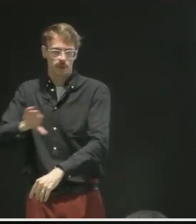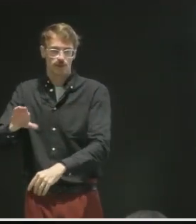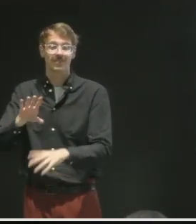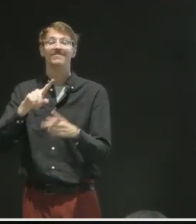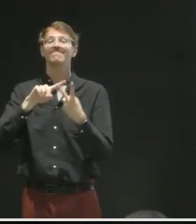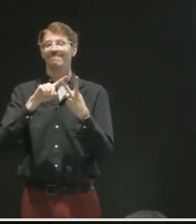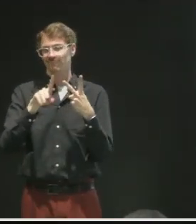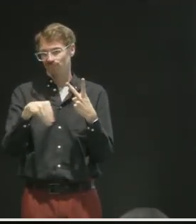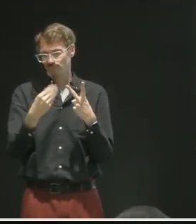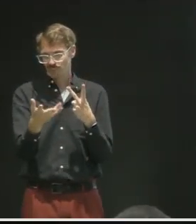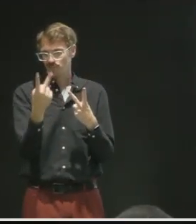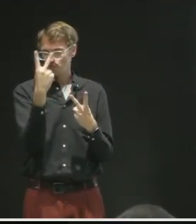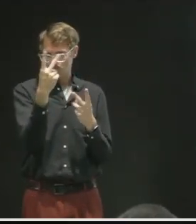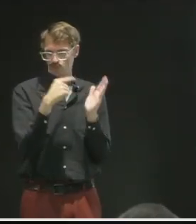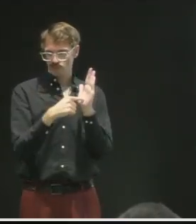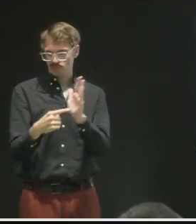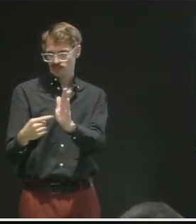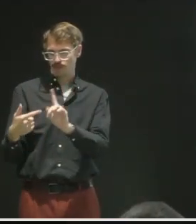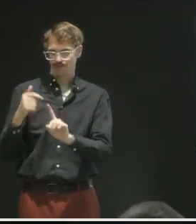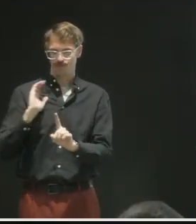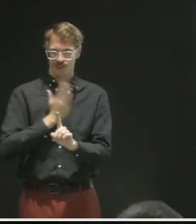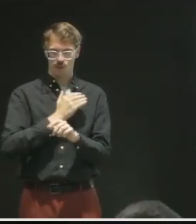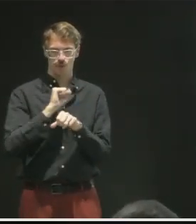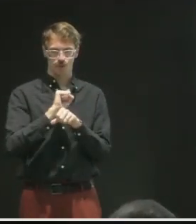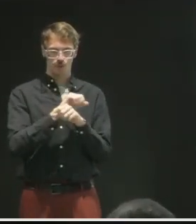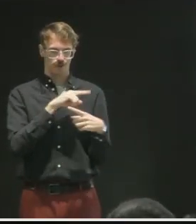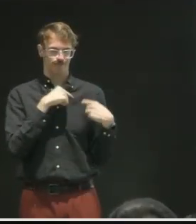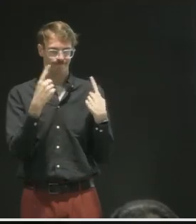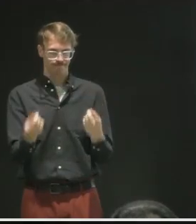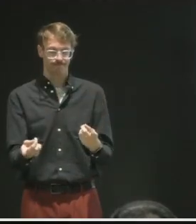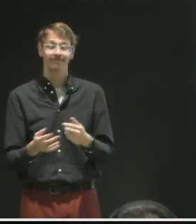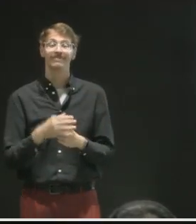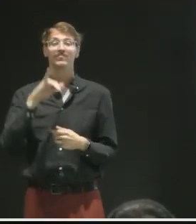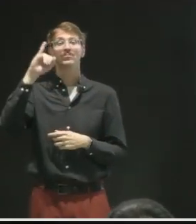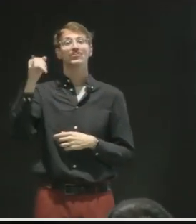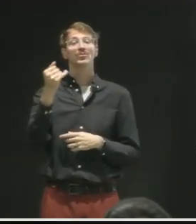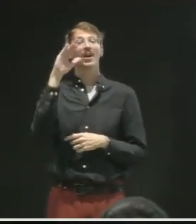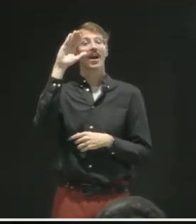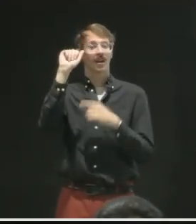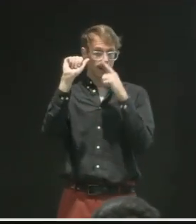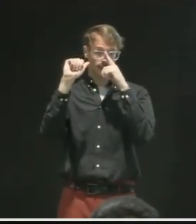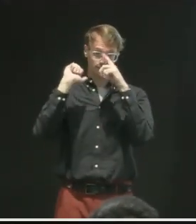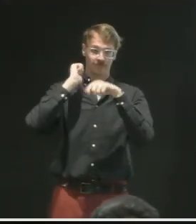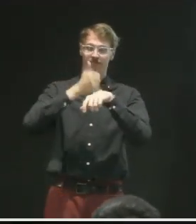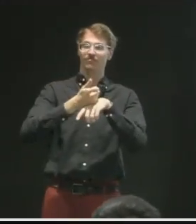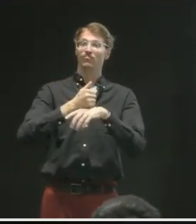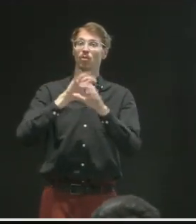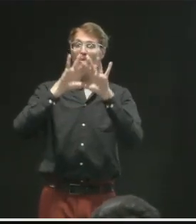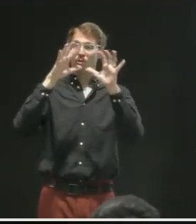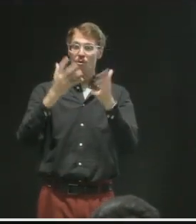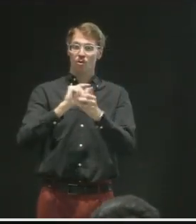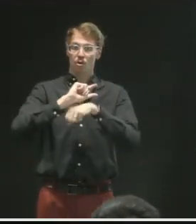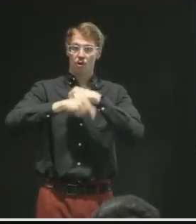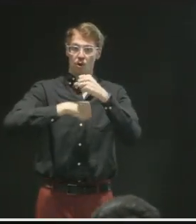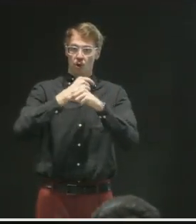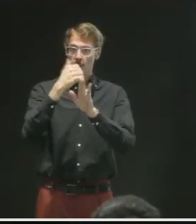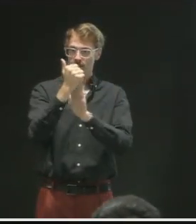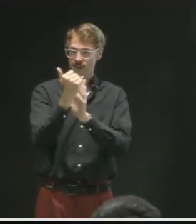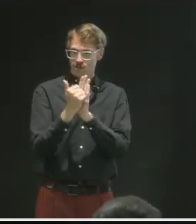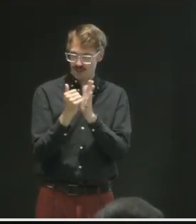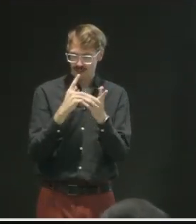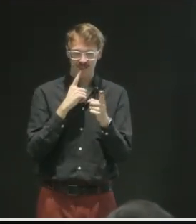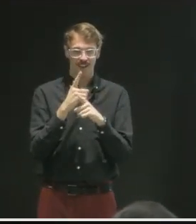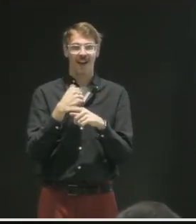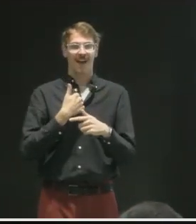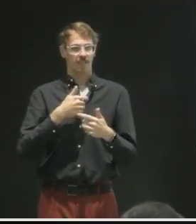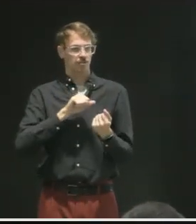examples from our work. So JICA has set its global agenda as JICA's cooperation strategy for global